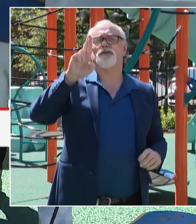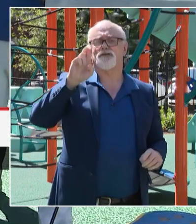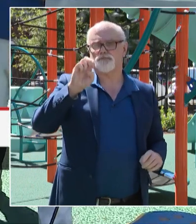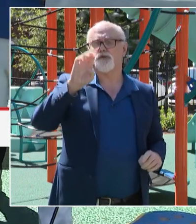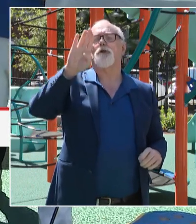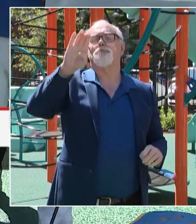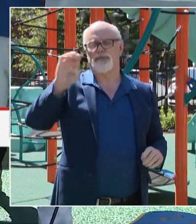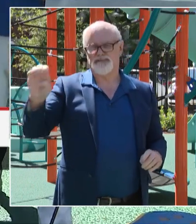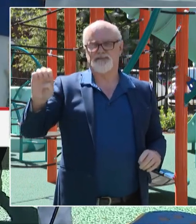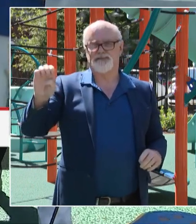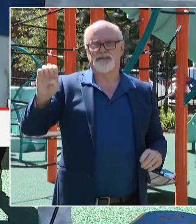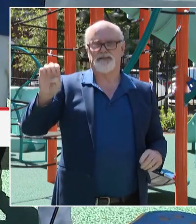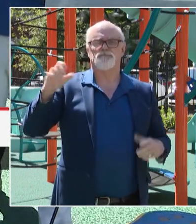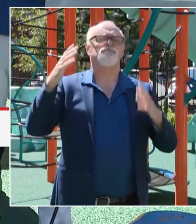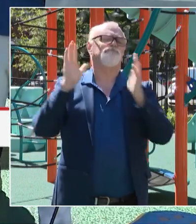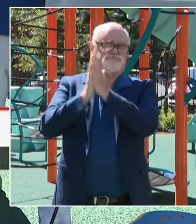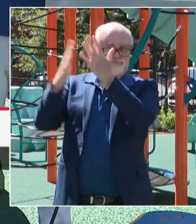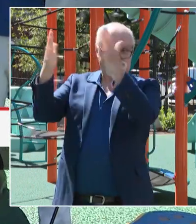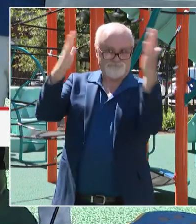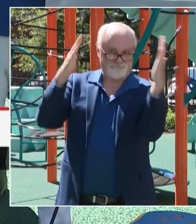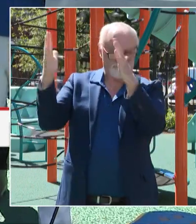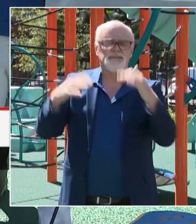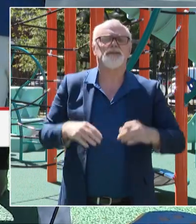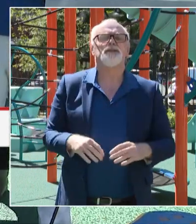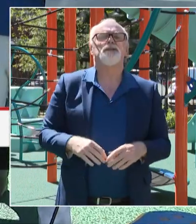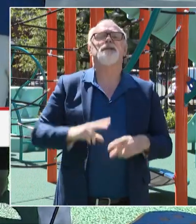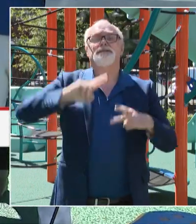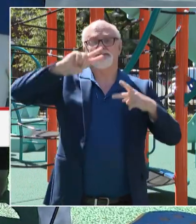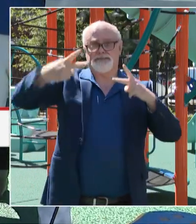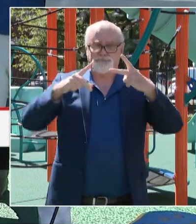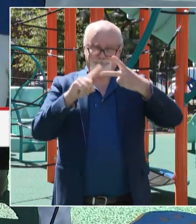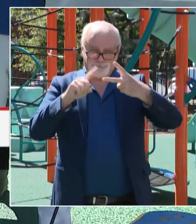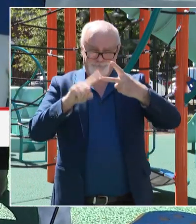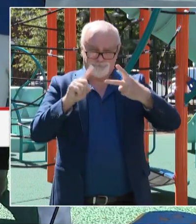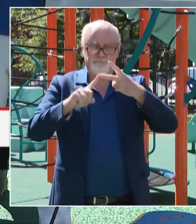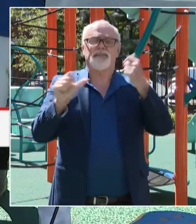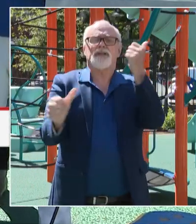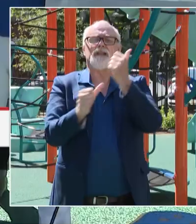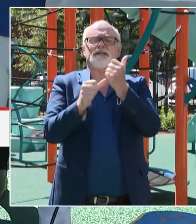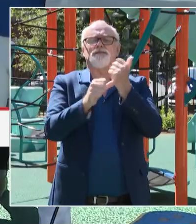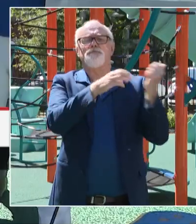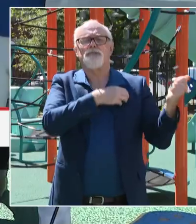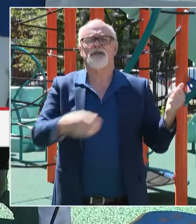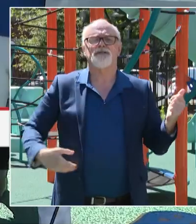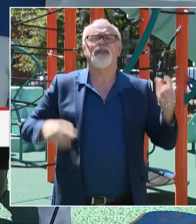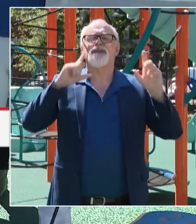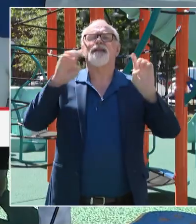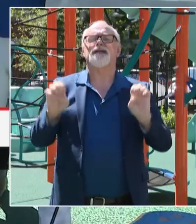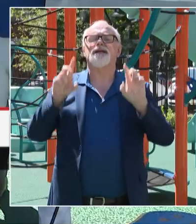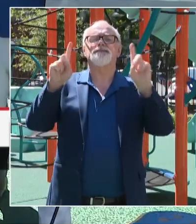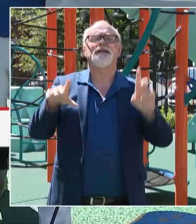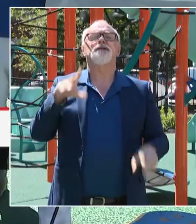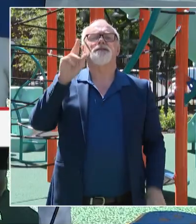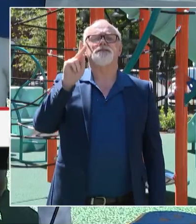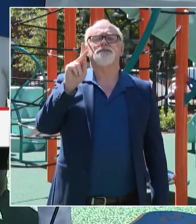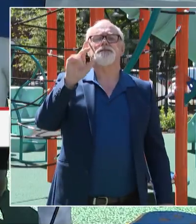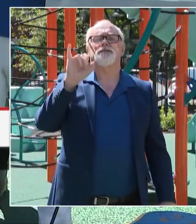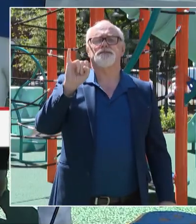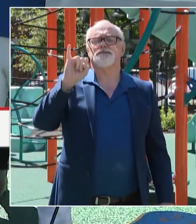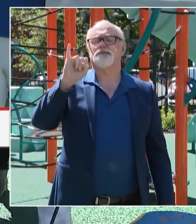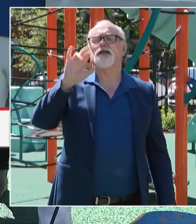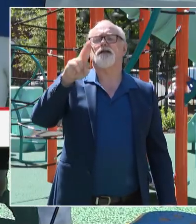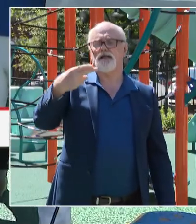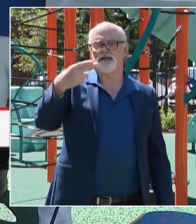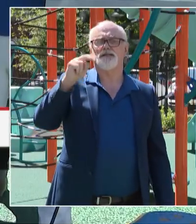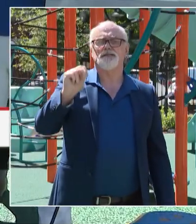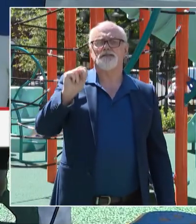you, Chancellor. I also want to thank the Deputy Mayor for Education, Paul Kine, who's behind me. Thank you,